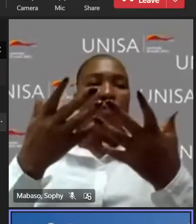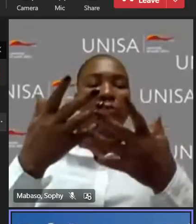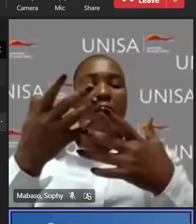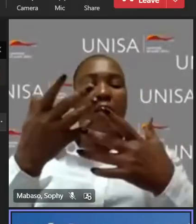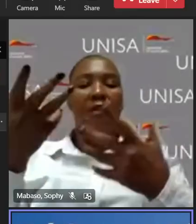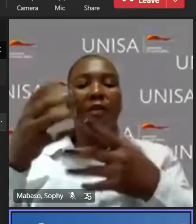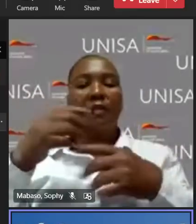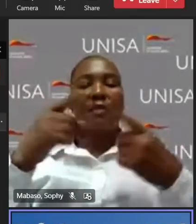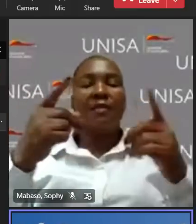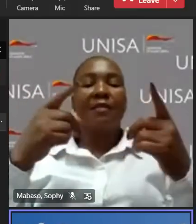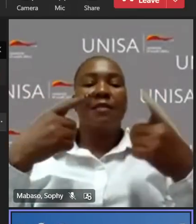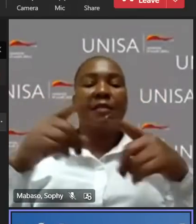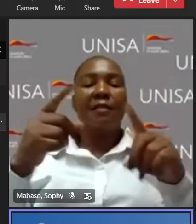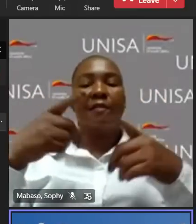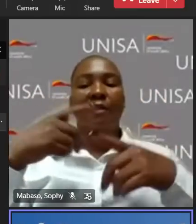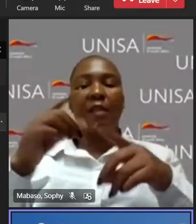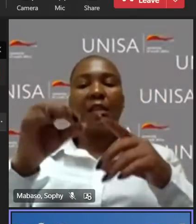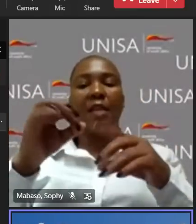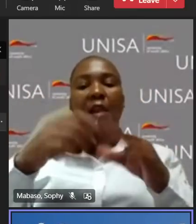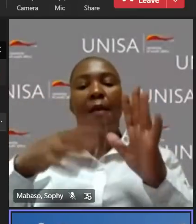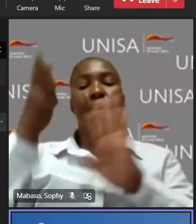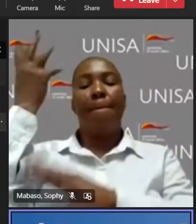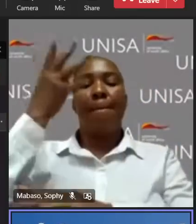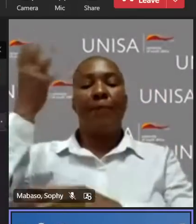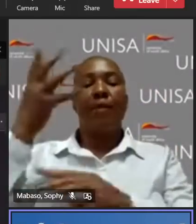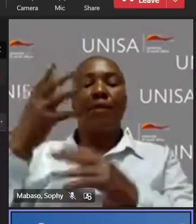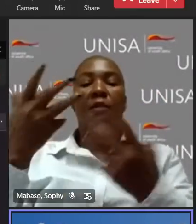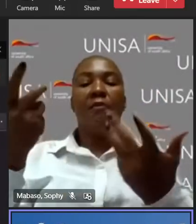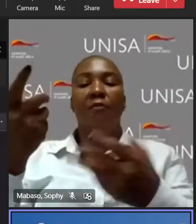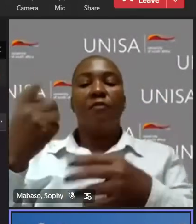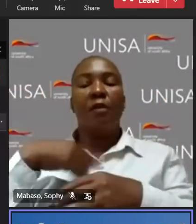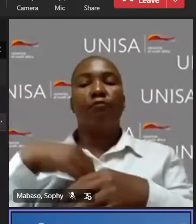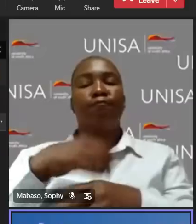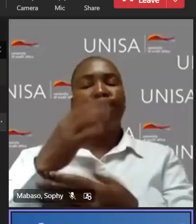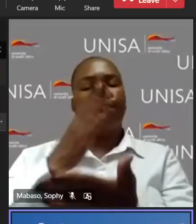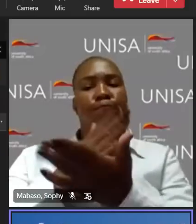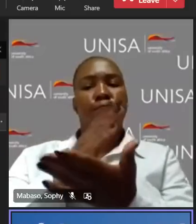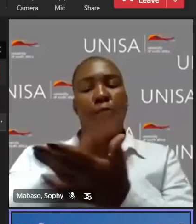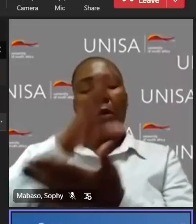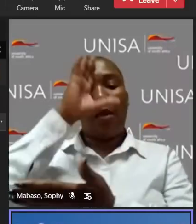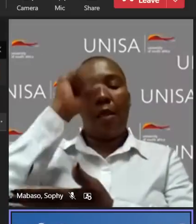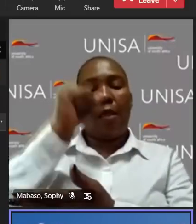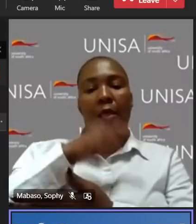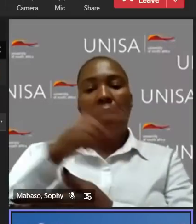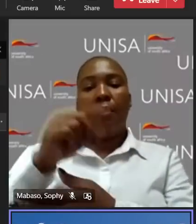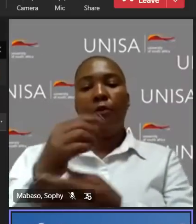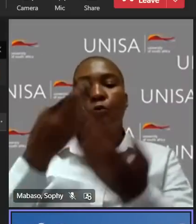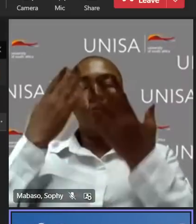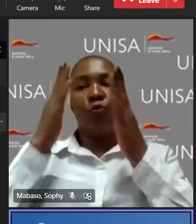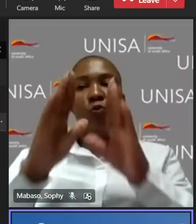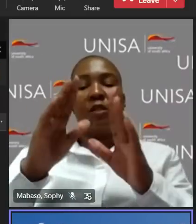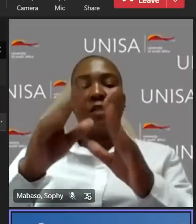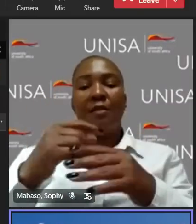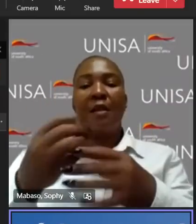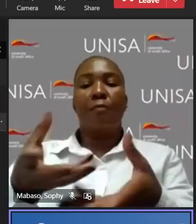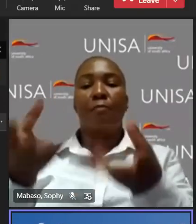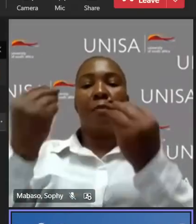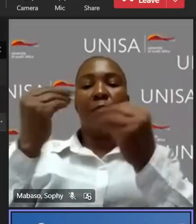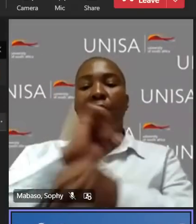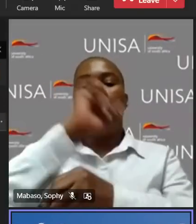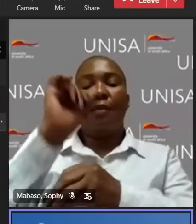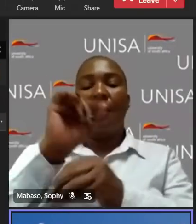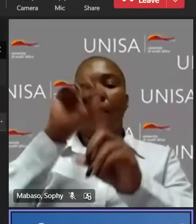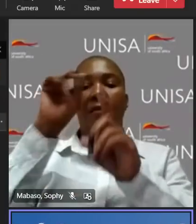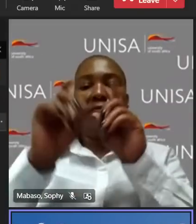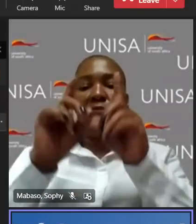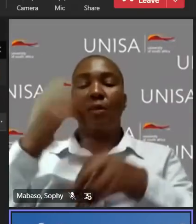different presentations. And I'm sure students are getting their questions answered. The FAQs will